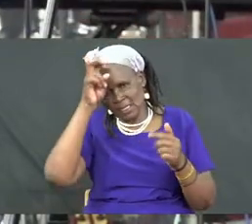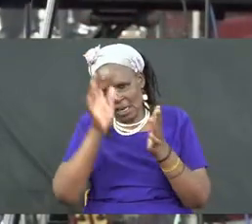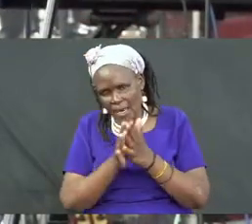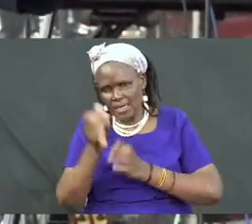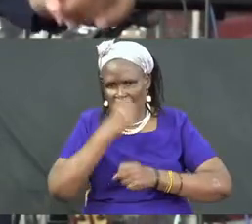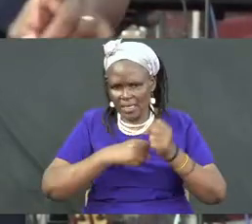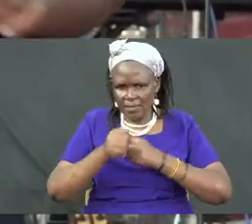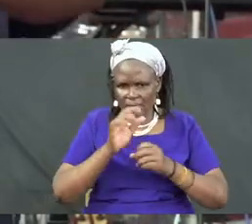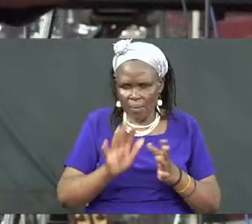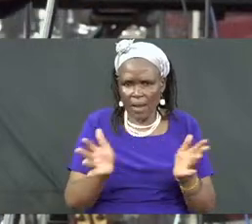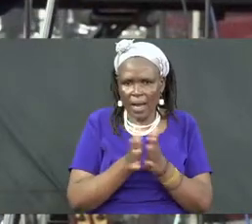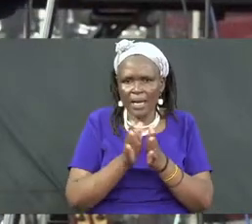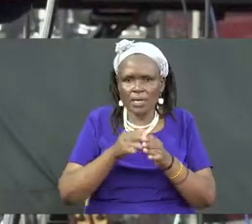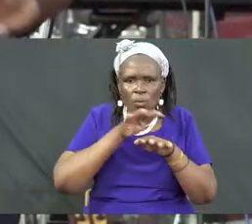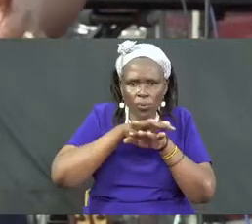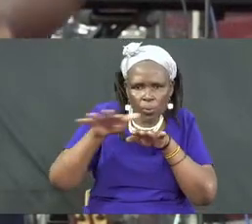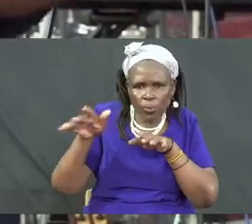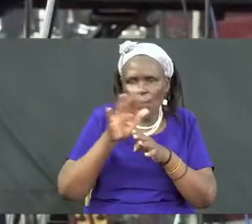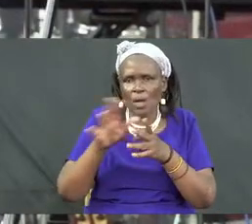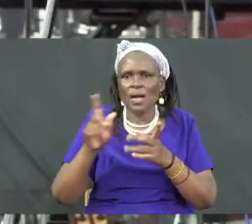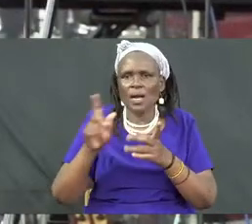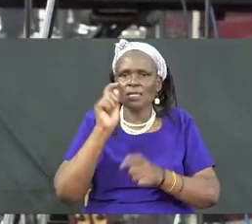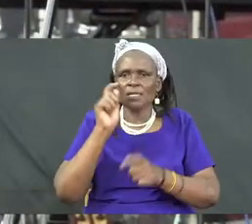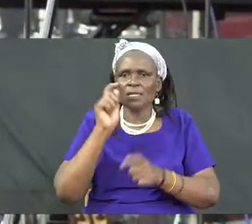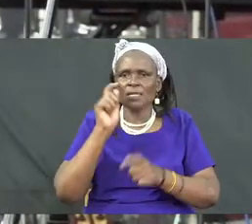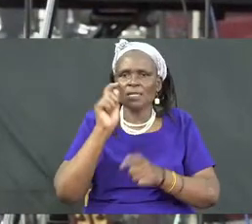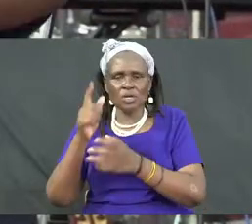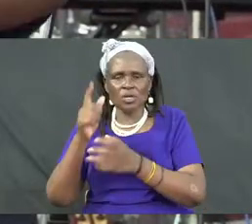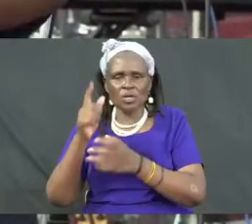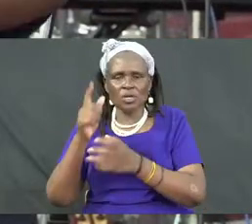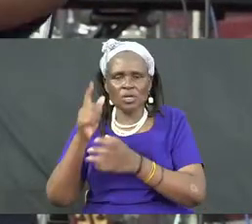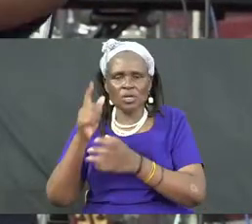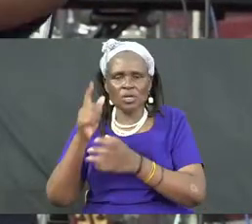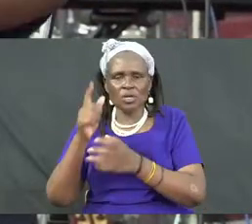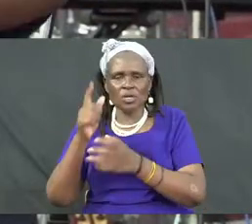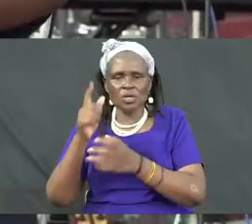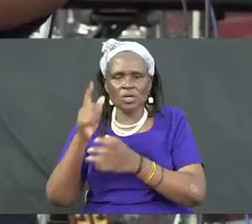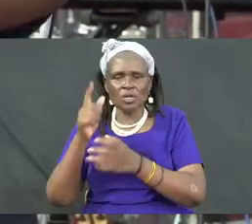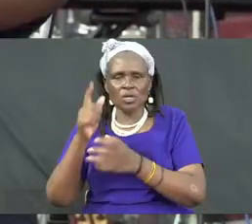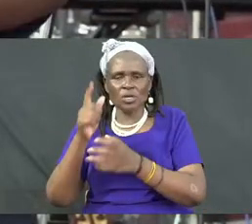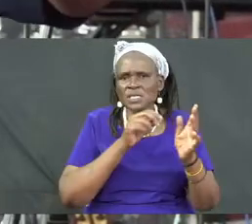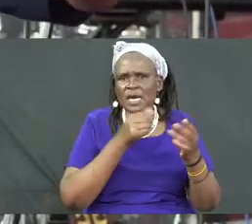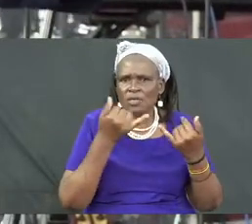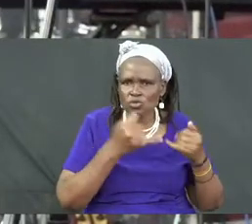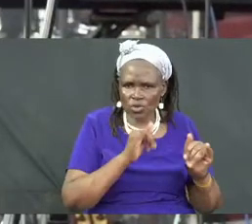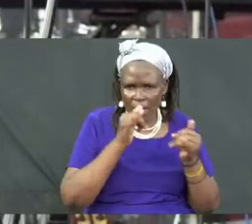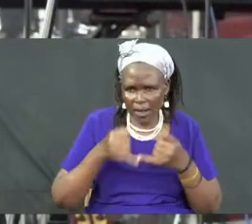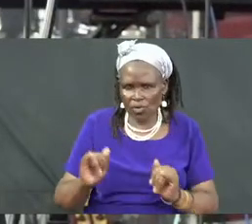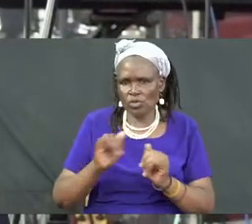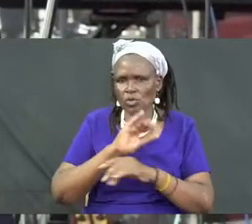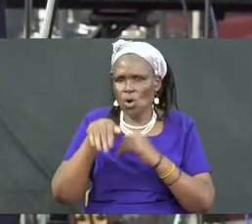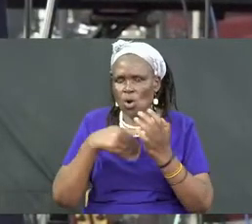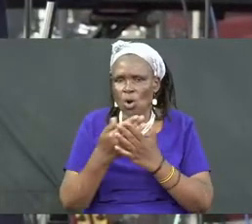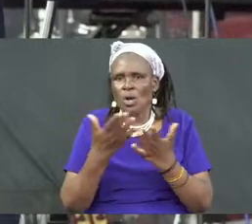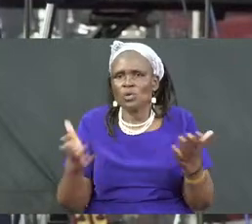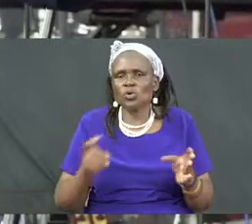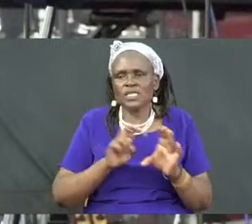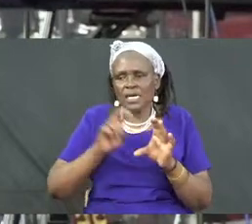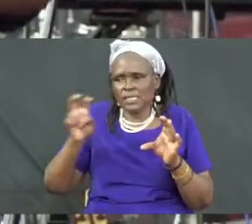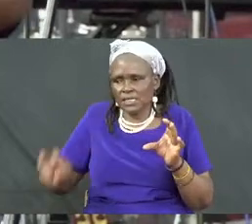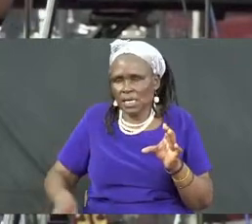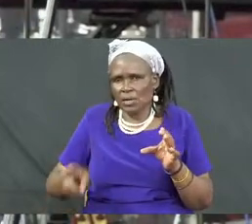his influences, the persecutions, the tribulations, the trials, all those external